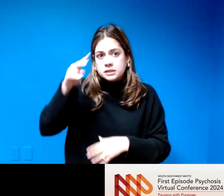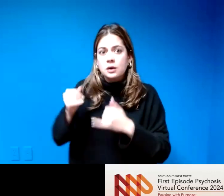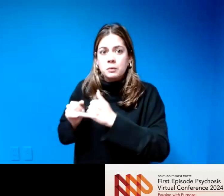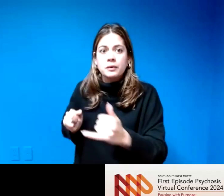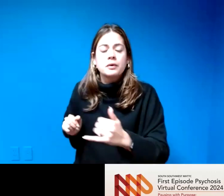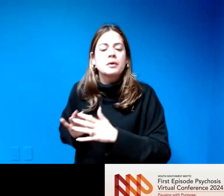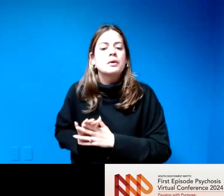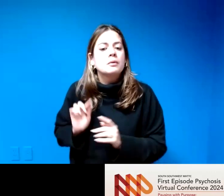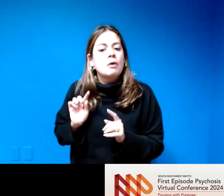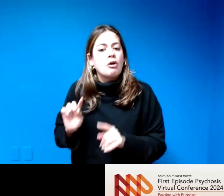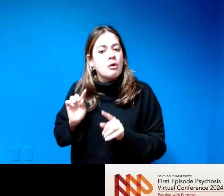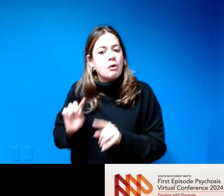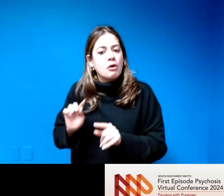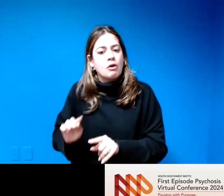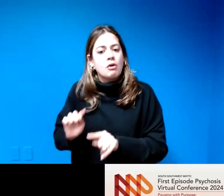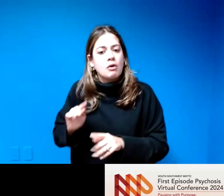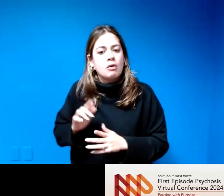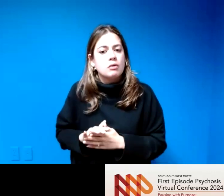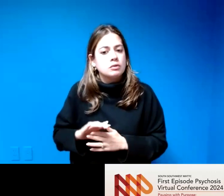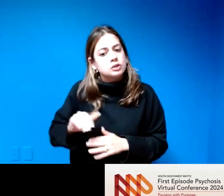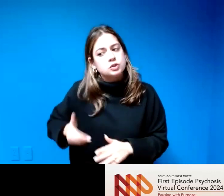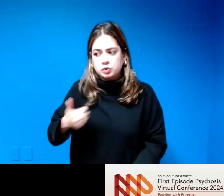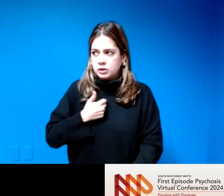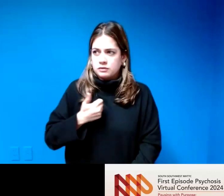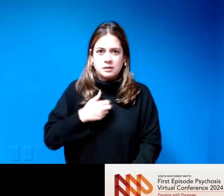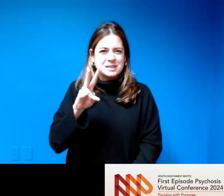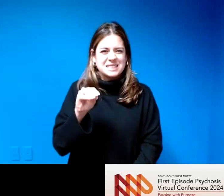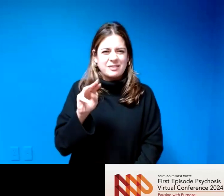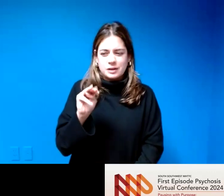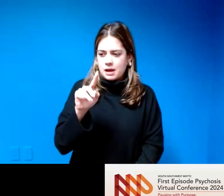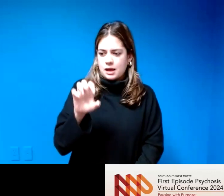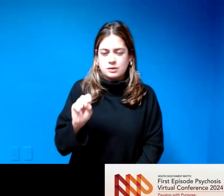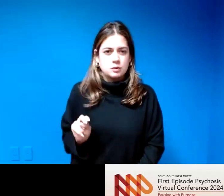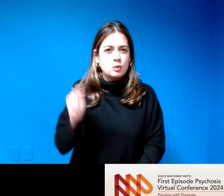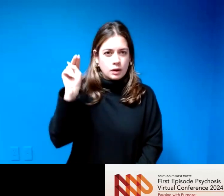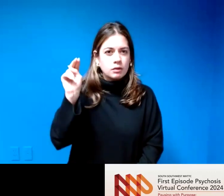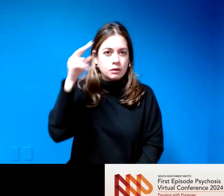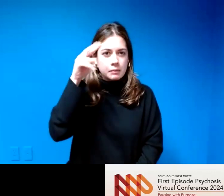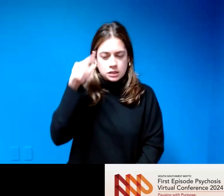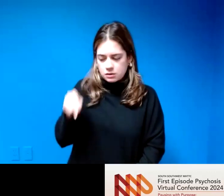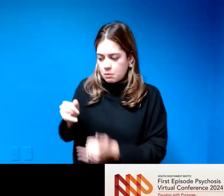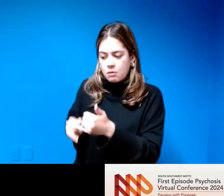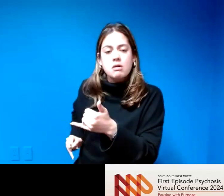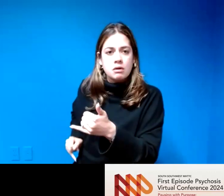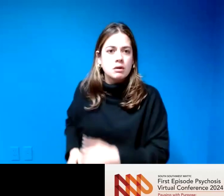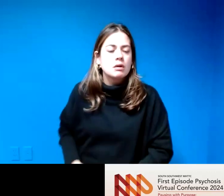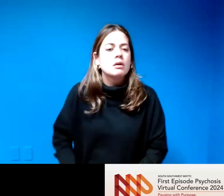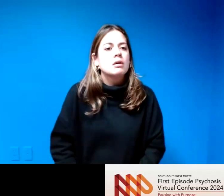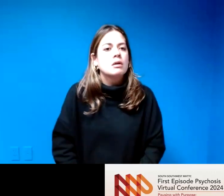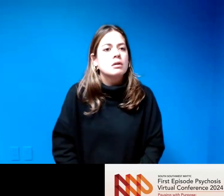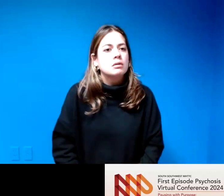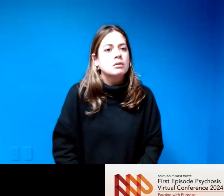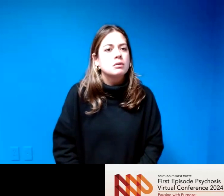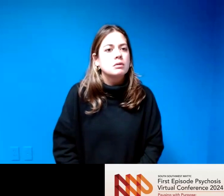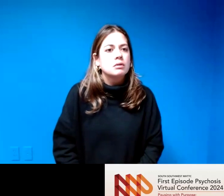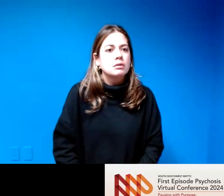ourselves. We're about 70 miles north of the Mexico-US border. And I would say we're here.